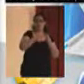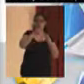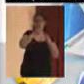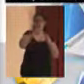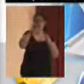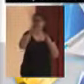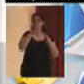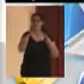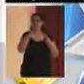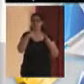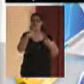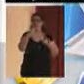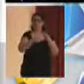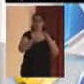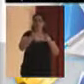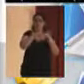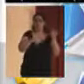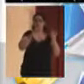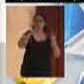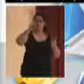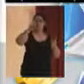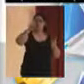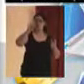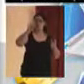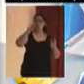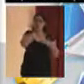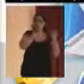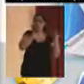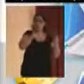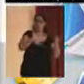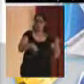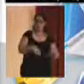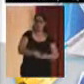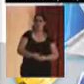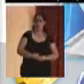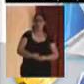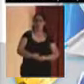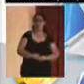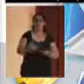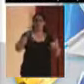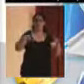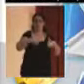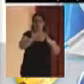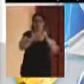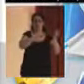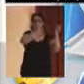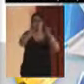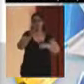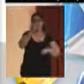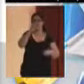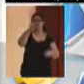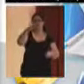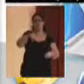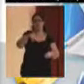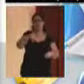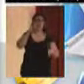like the virtual reader stream and the other one I mentioned that can't read books in EPUB format. The books